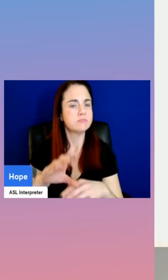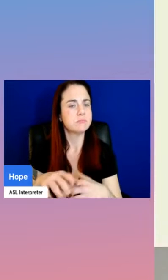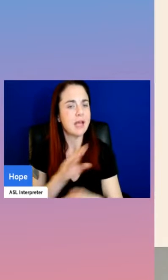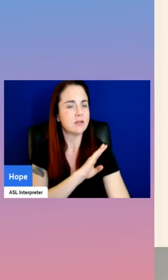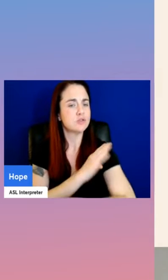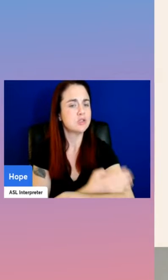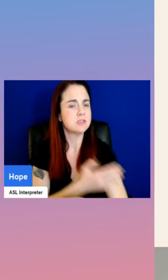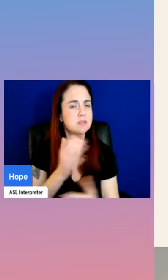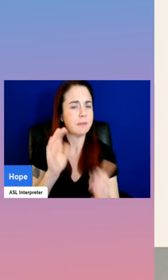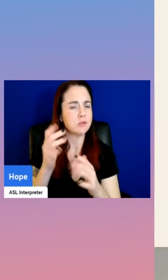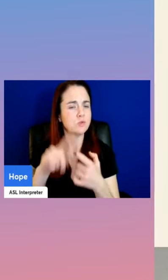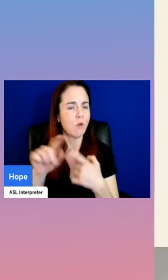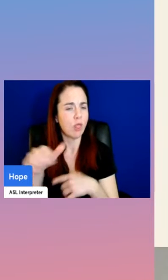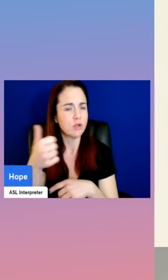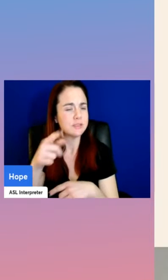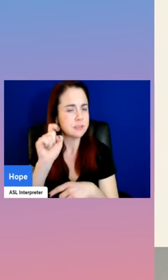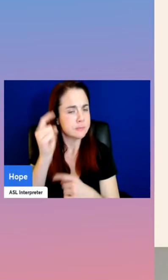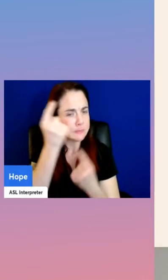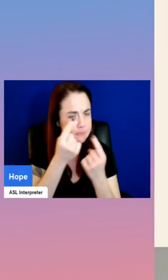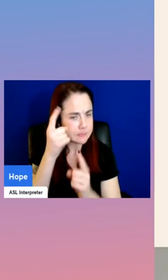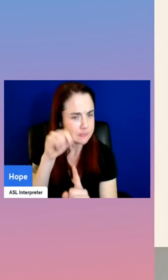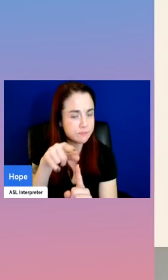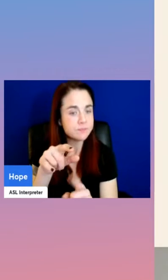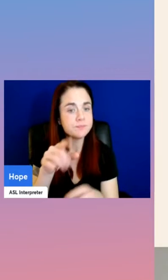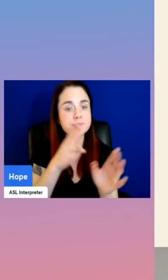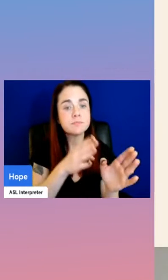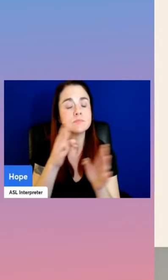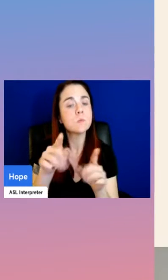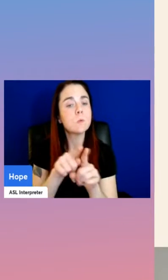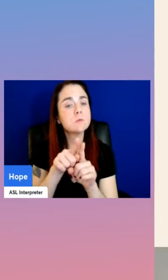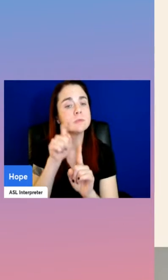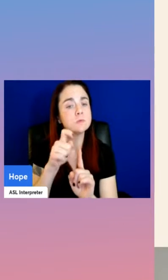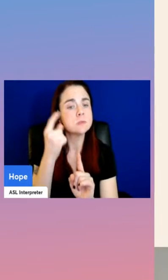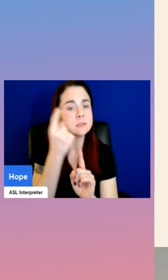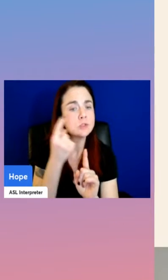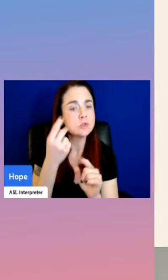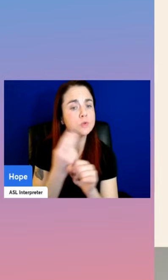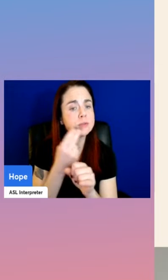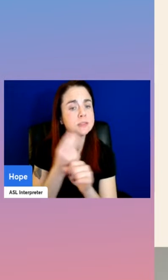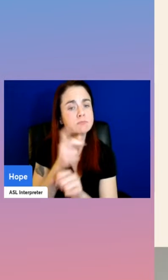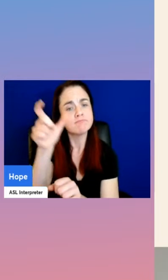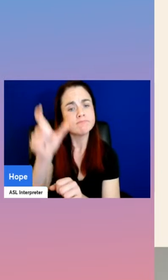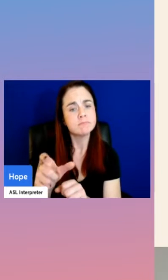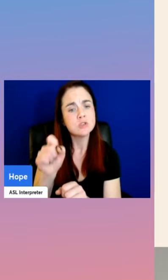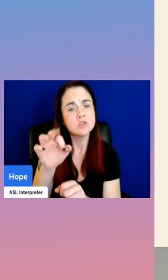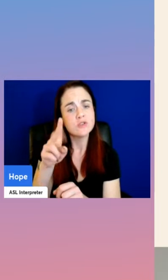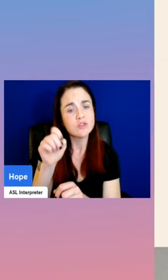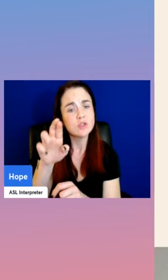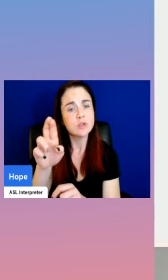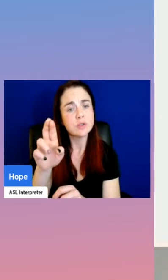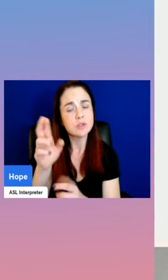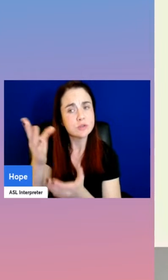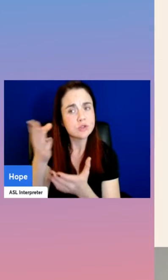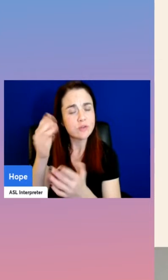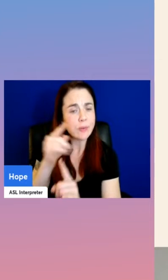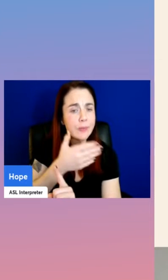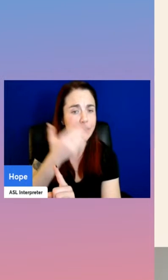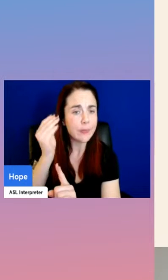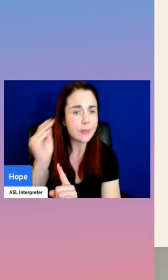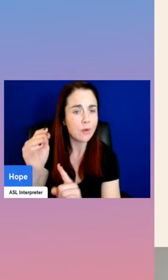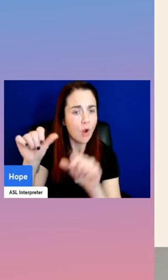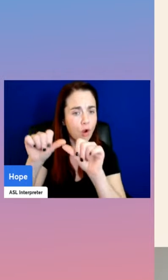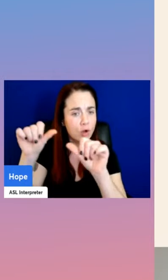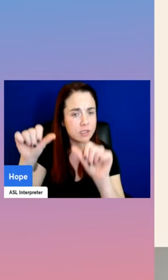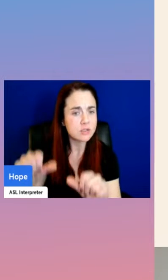account. Aside from that, also the consideration of using serverless architectures. As you know, the transition